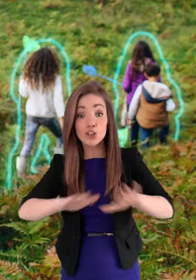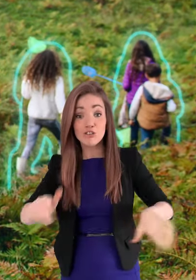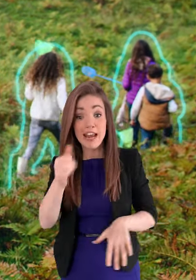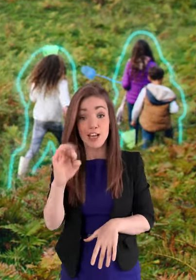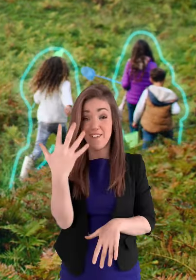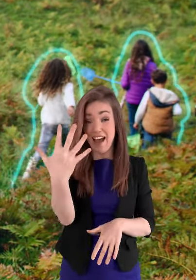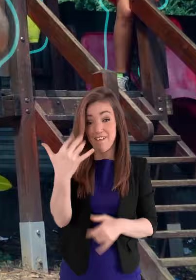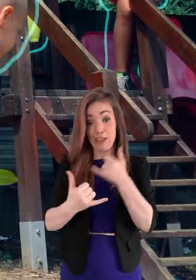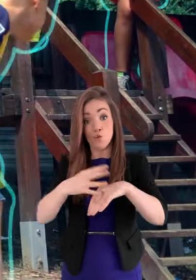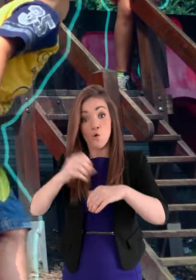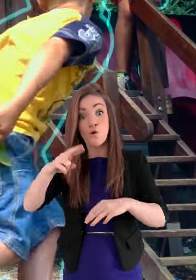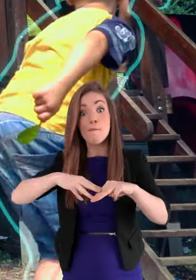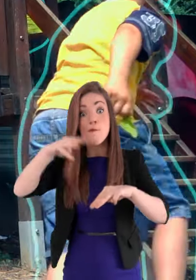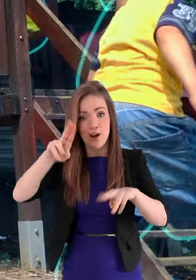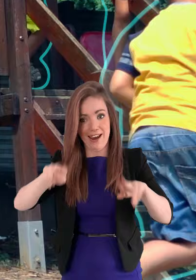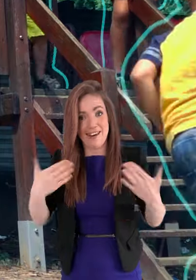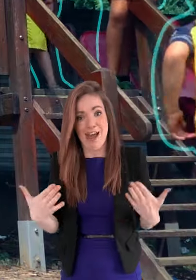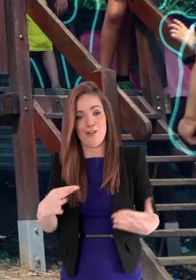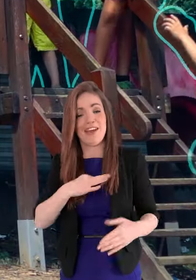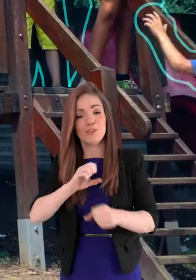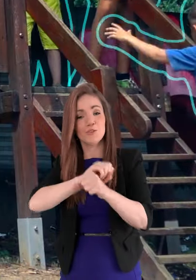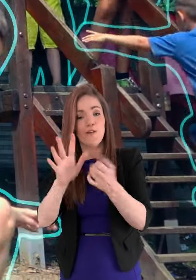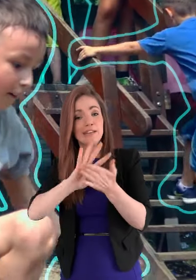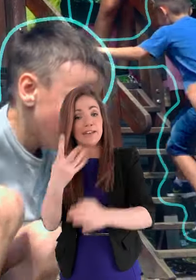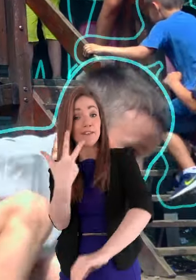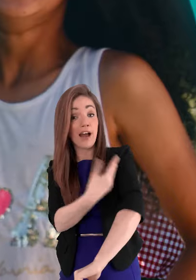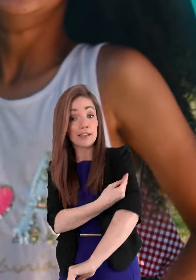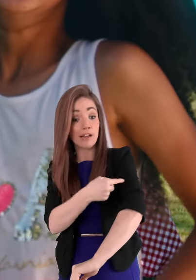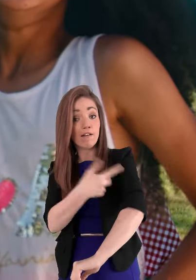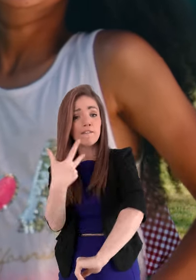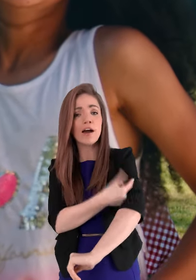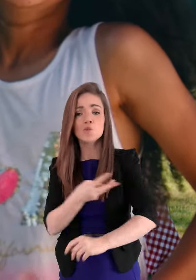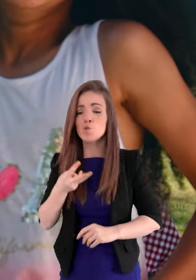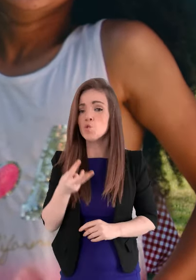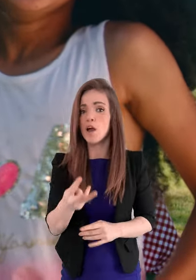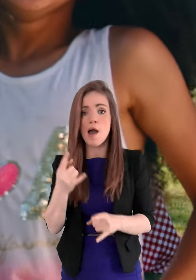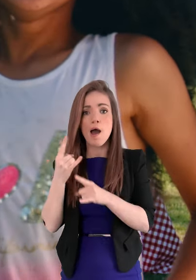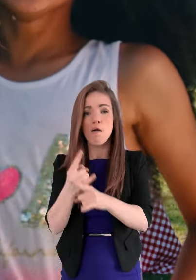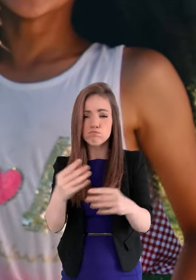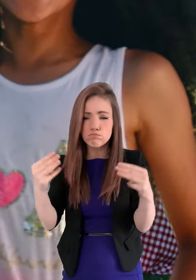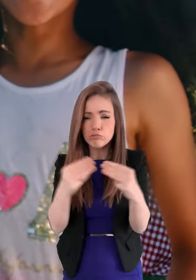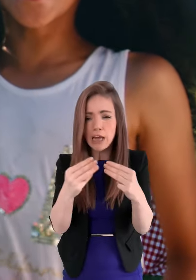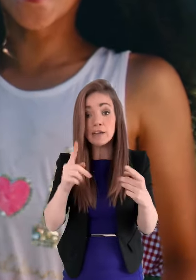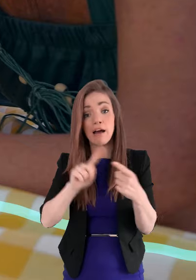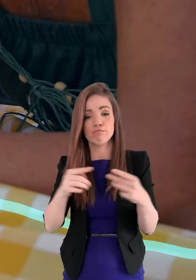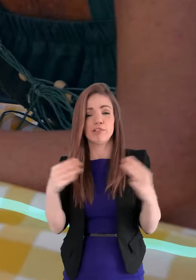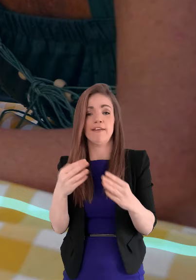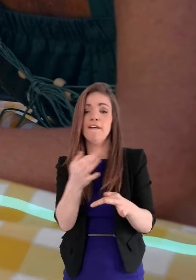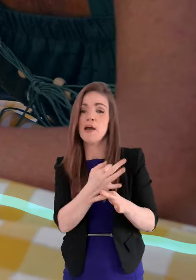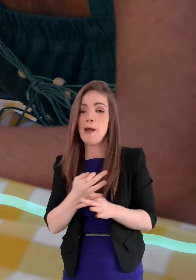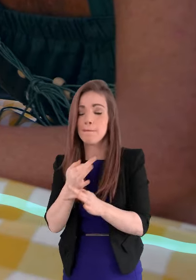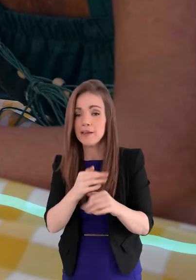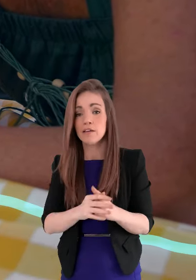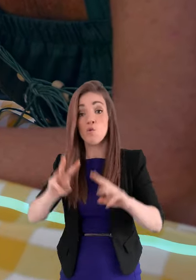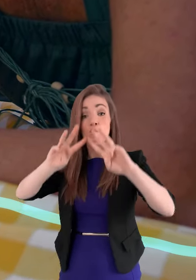all children aged 5 and over are being offered a COVID-19 vaccine. Their vaccine will help to protect them and the rest of the